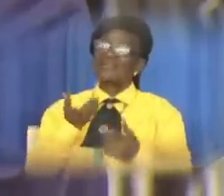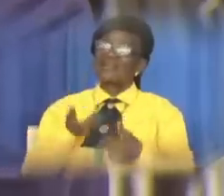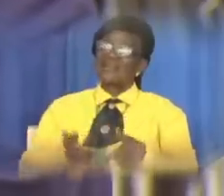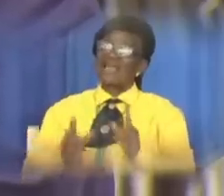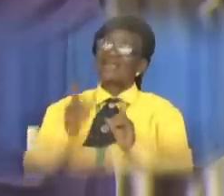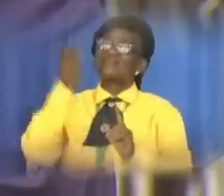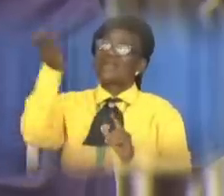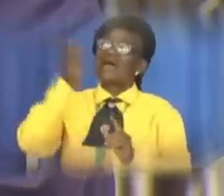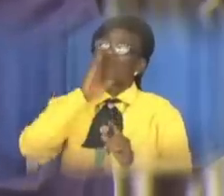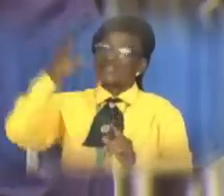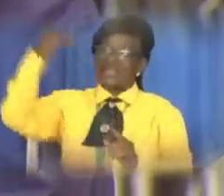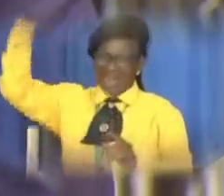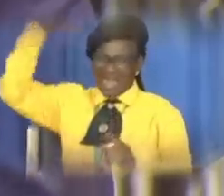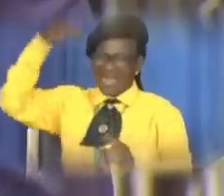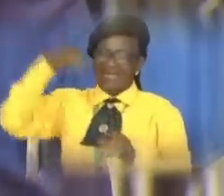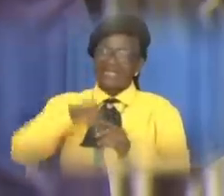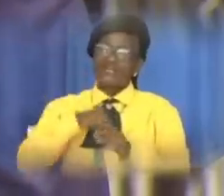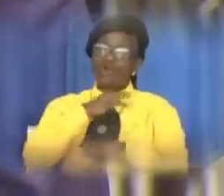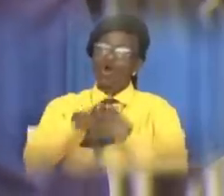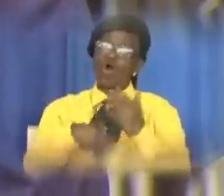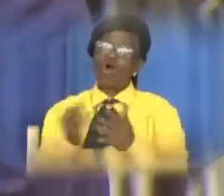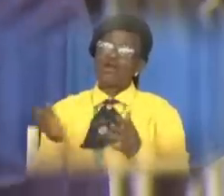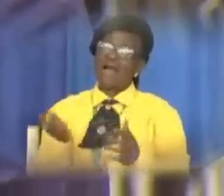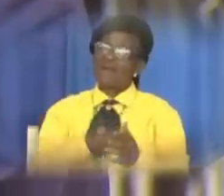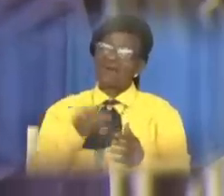In all our homes, let there be light.